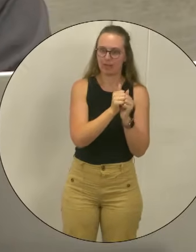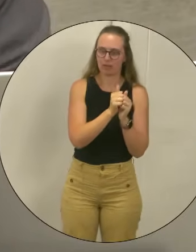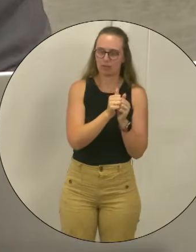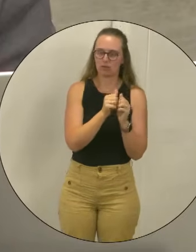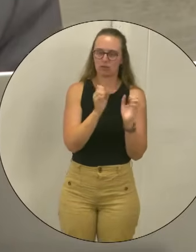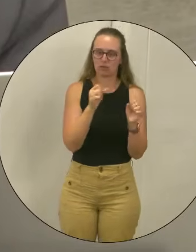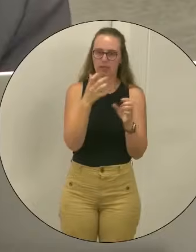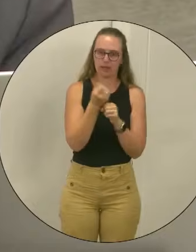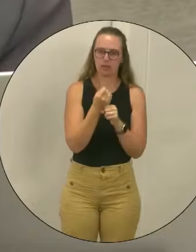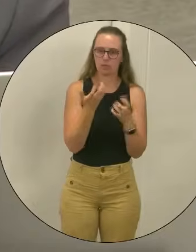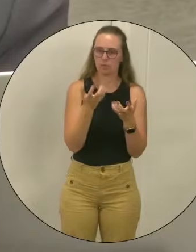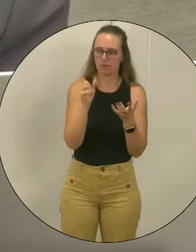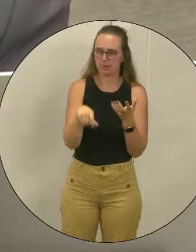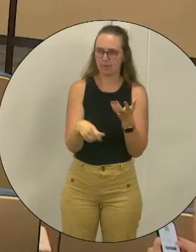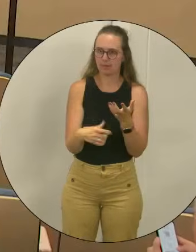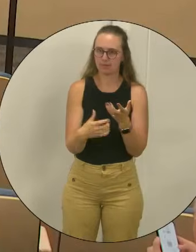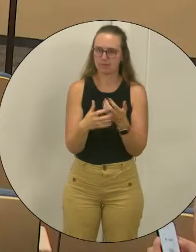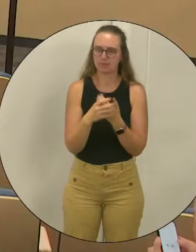need.